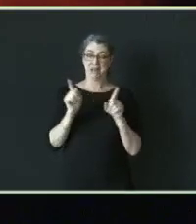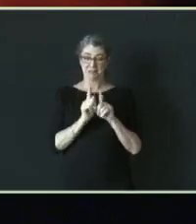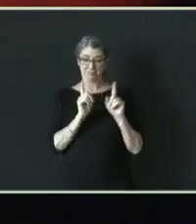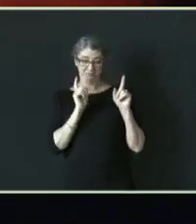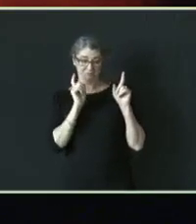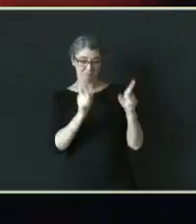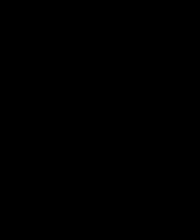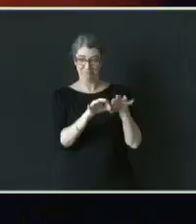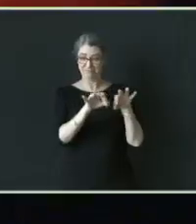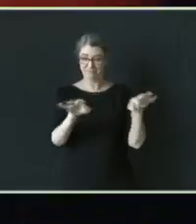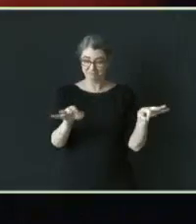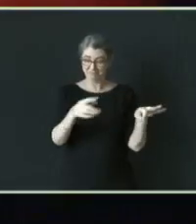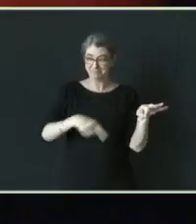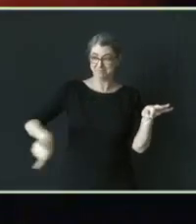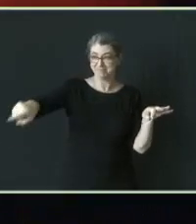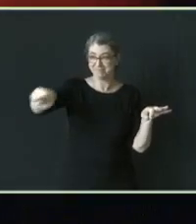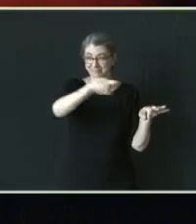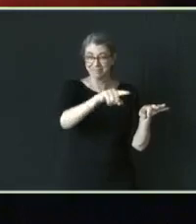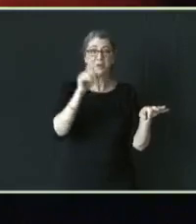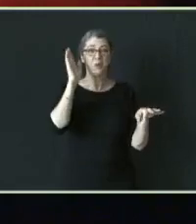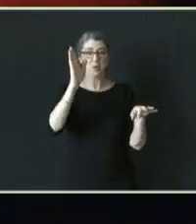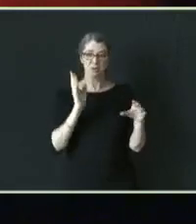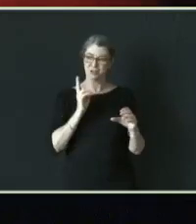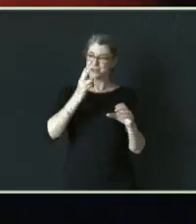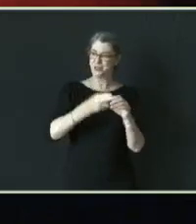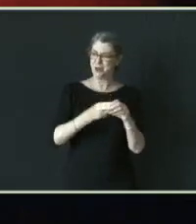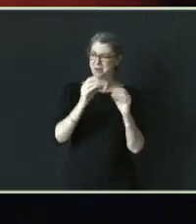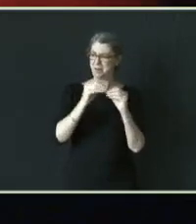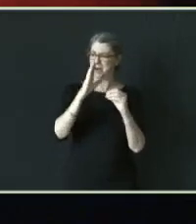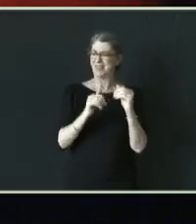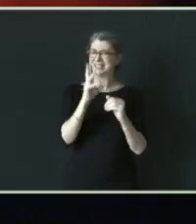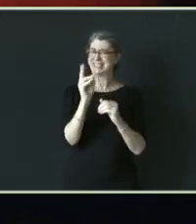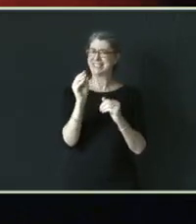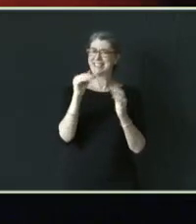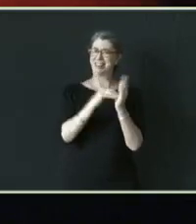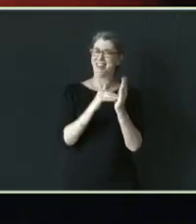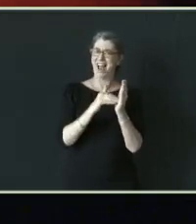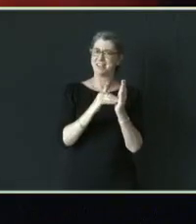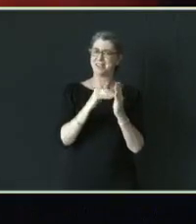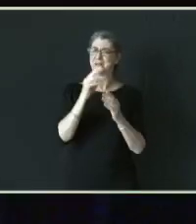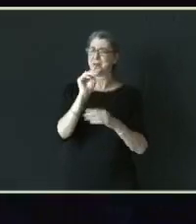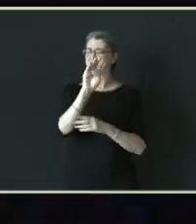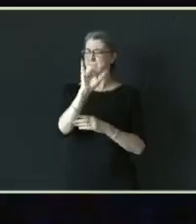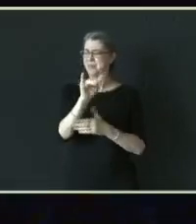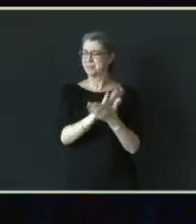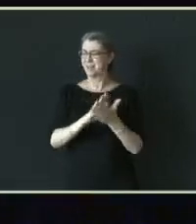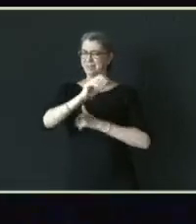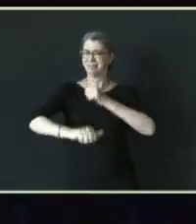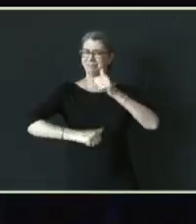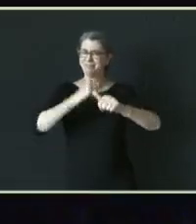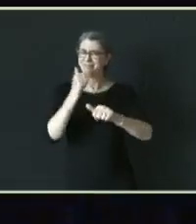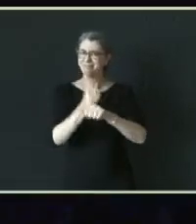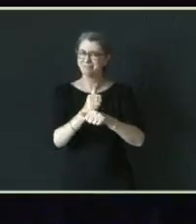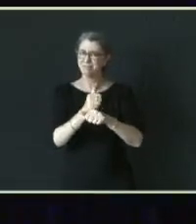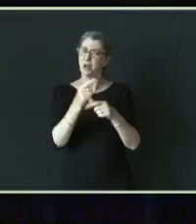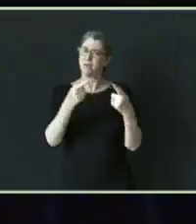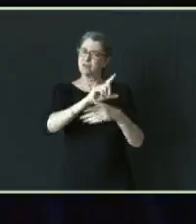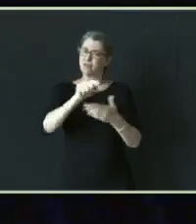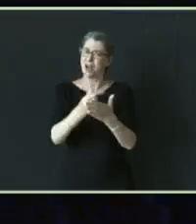your degrees upon you, you will join over 60,000 Mercy College alumni who've gone before